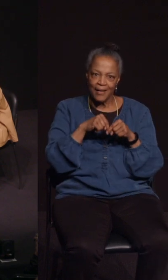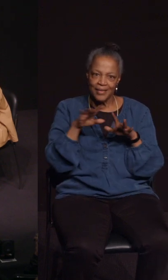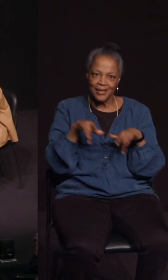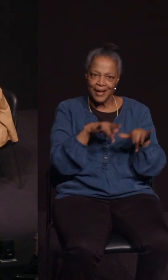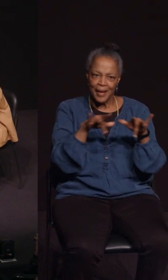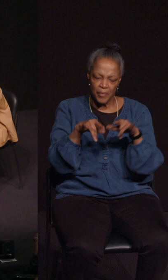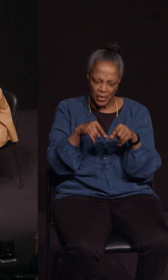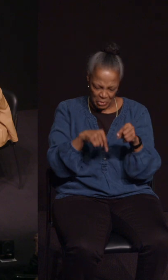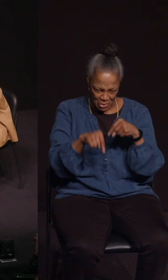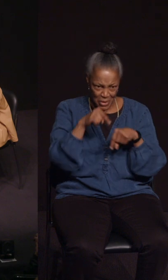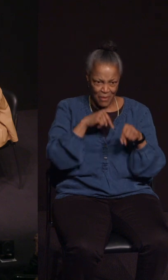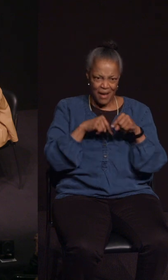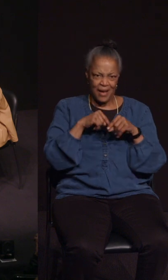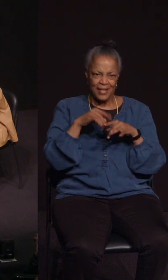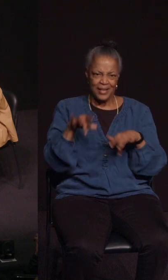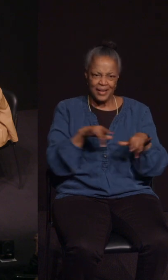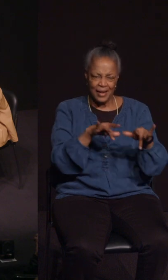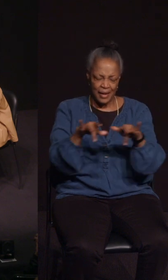And